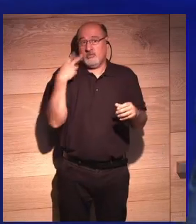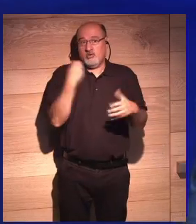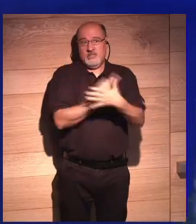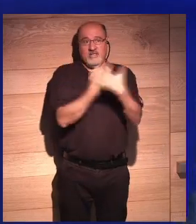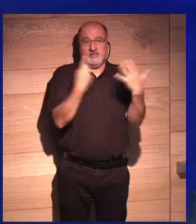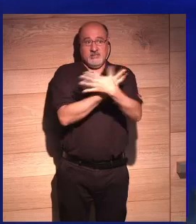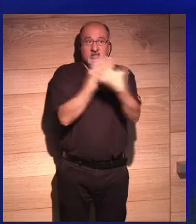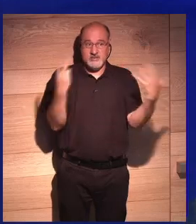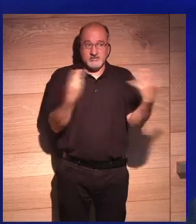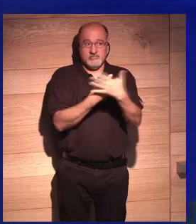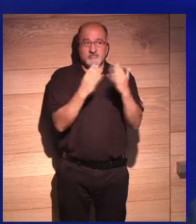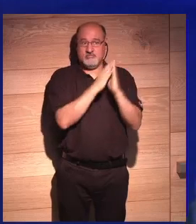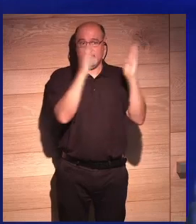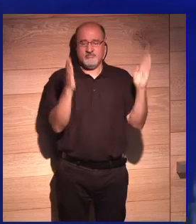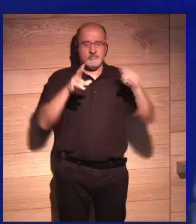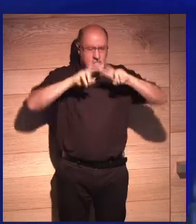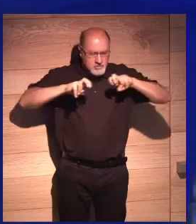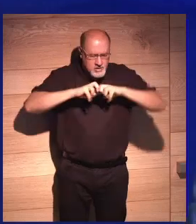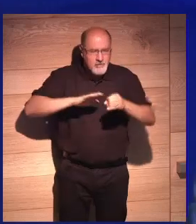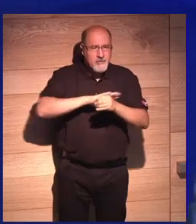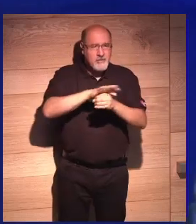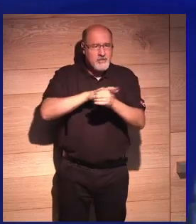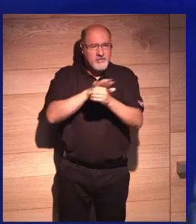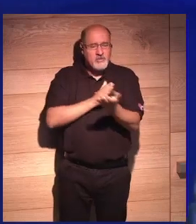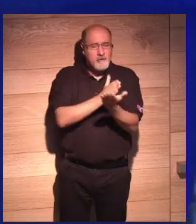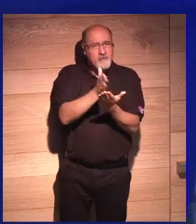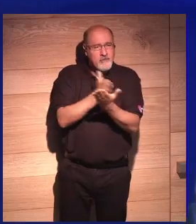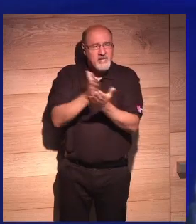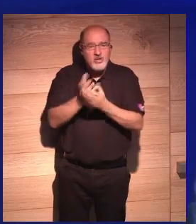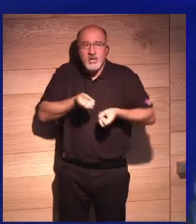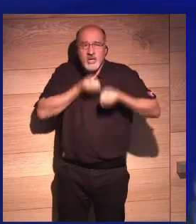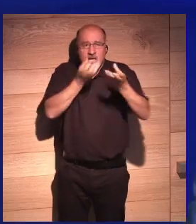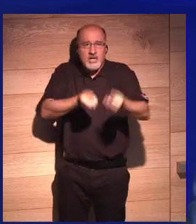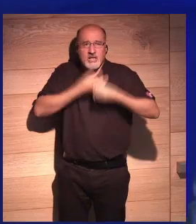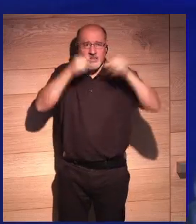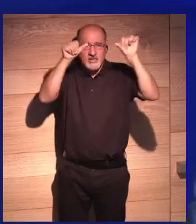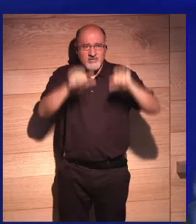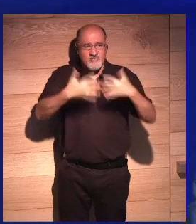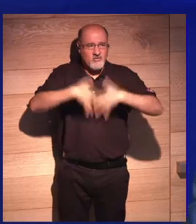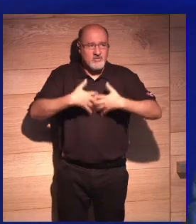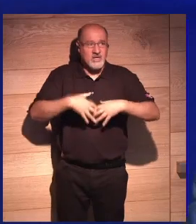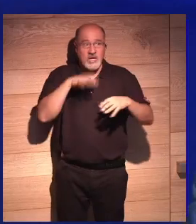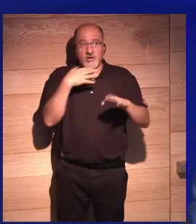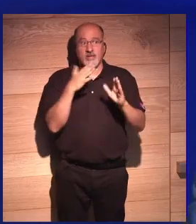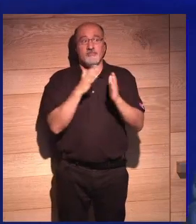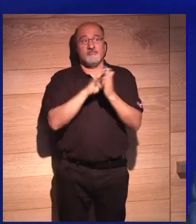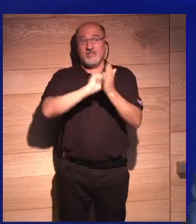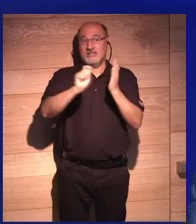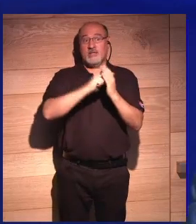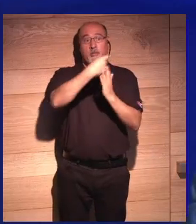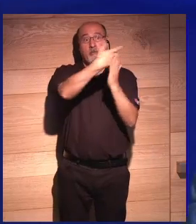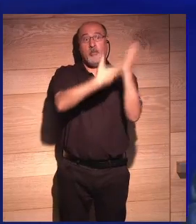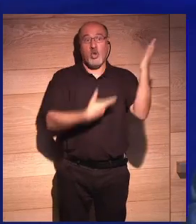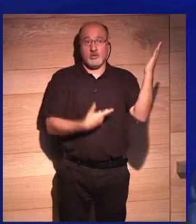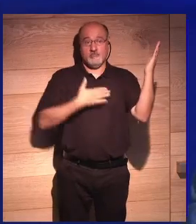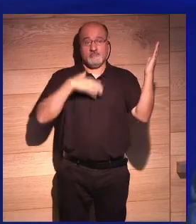since then I haven't done anything but trying to figure out what this means is about, how narrative work. I write about